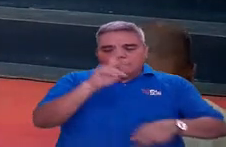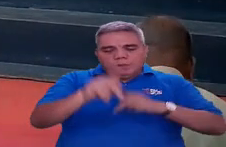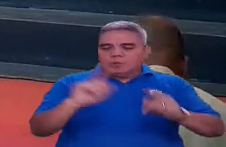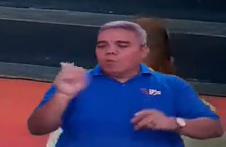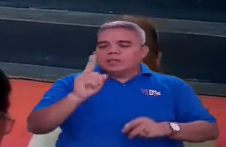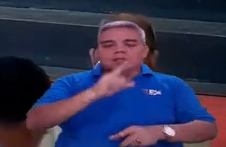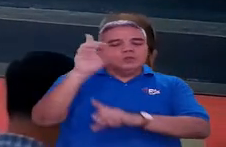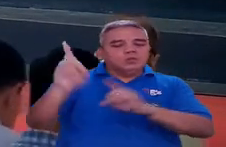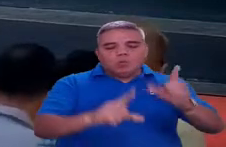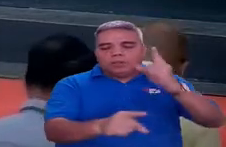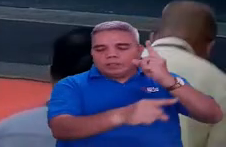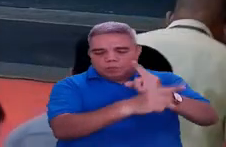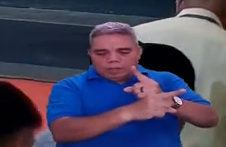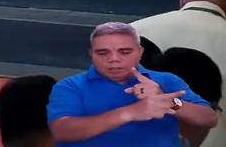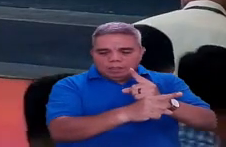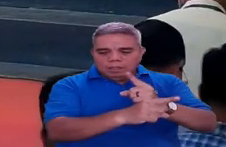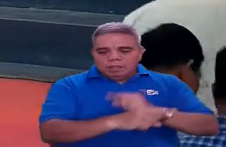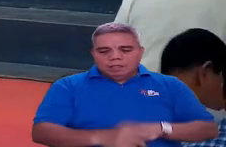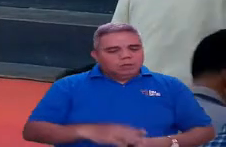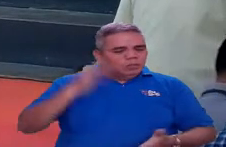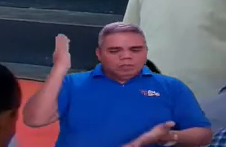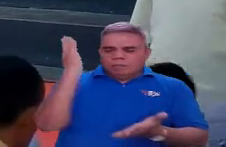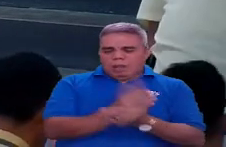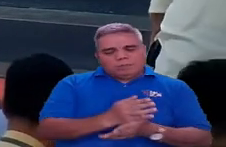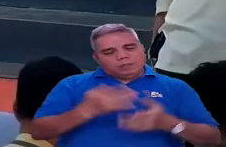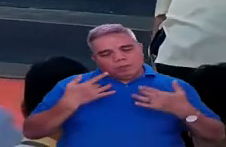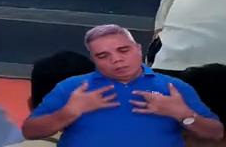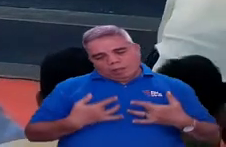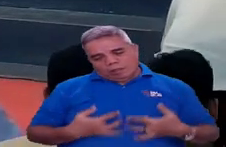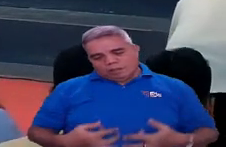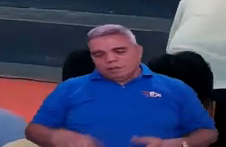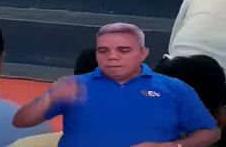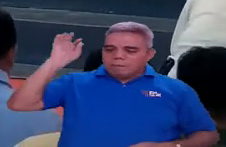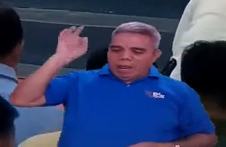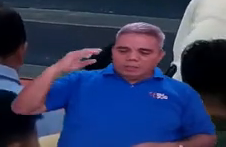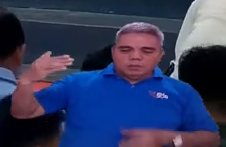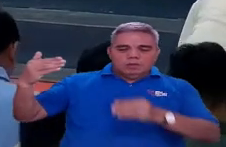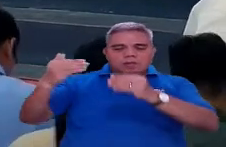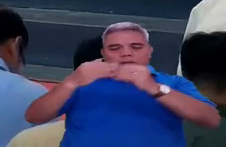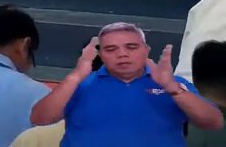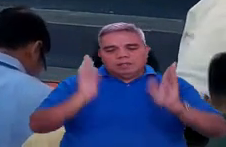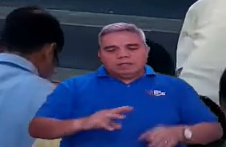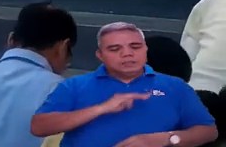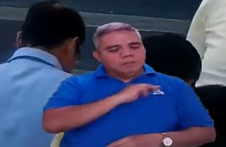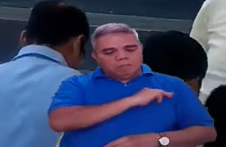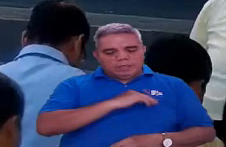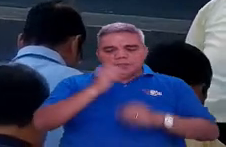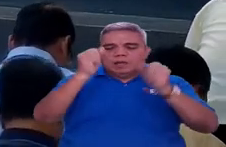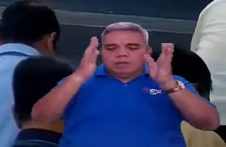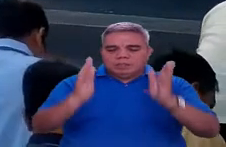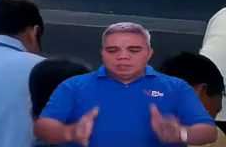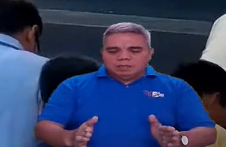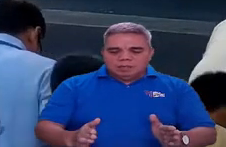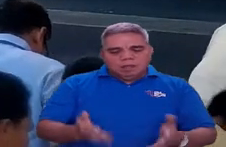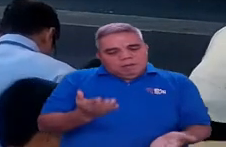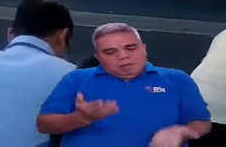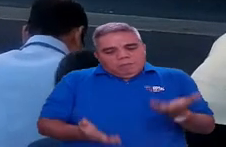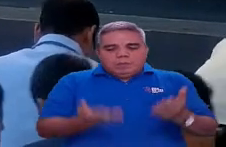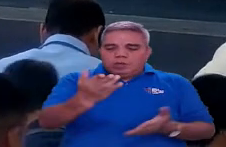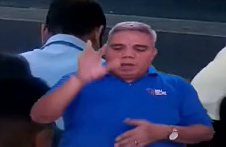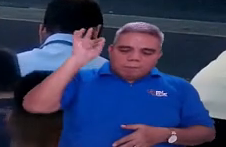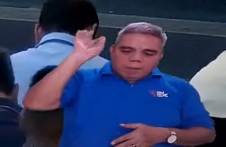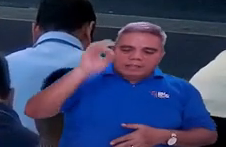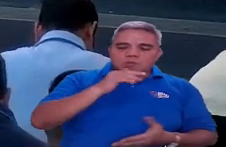to do what is right. Oh, stop being discouraged, leaders, pastors, missionaries. Maybe you